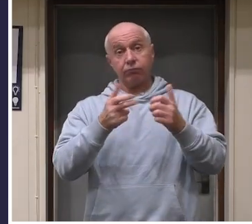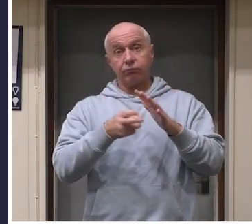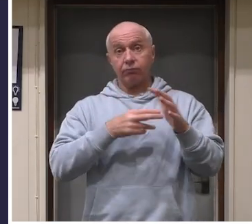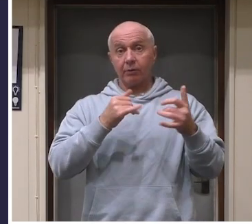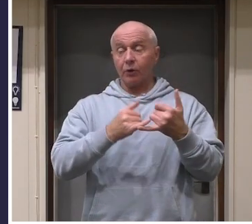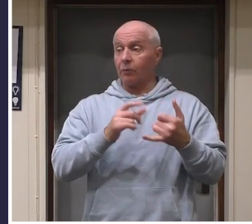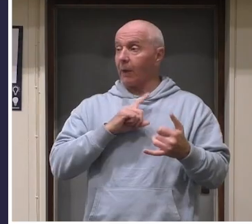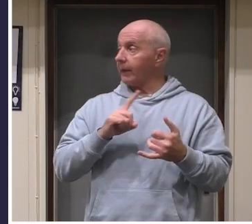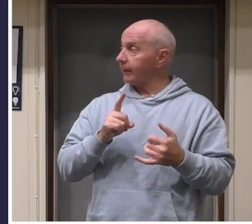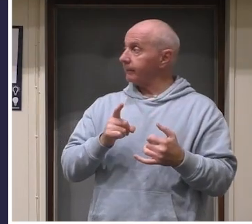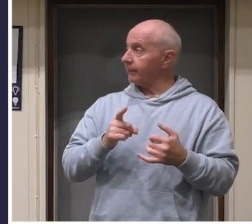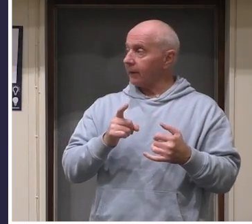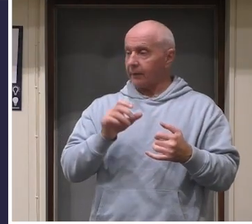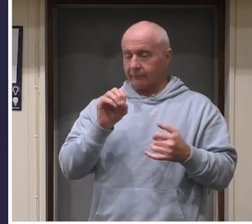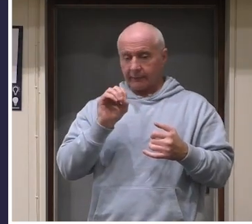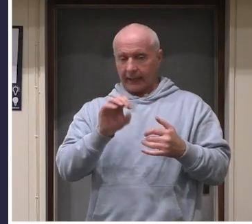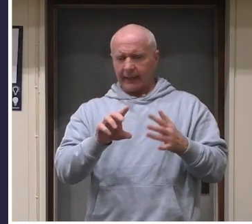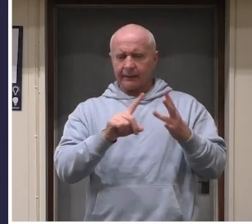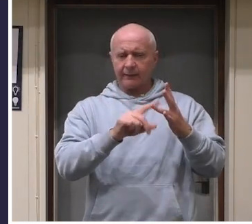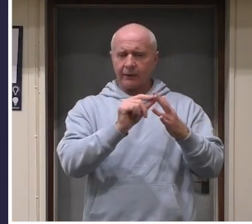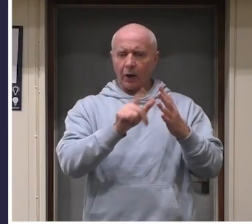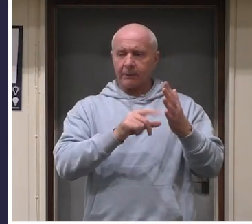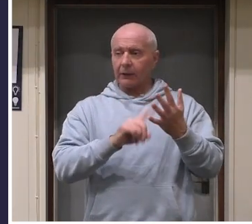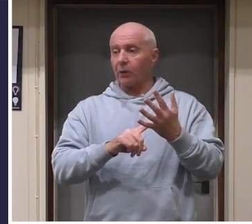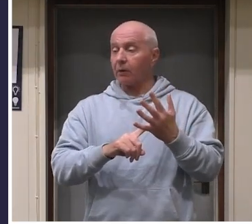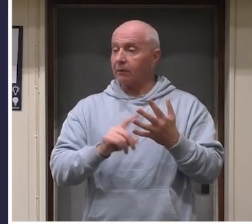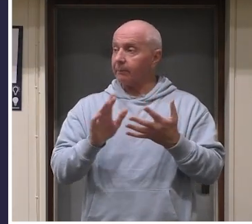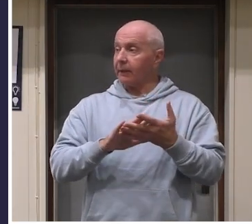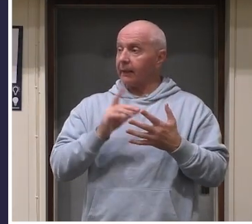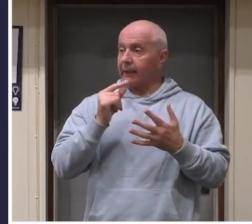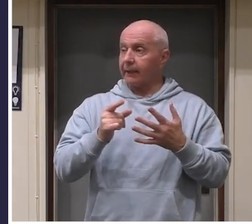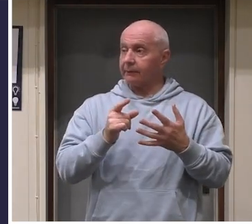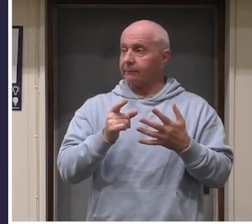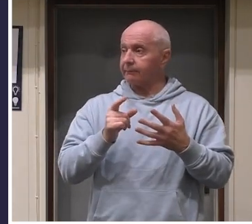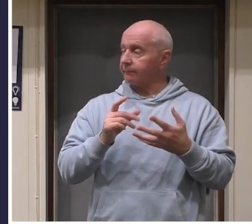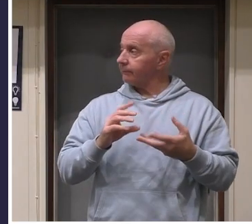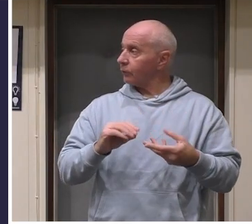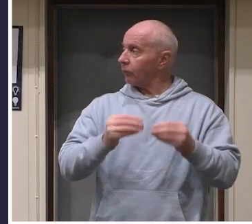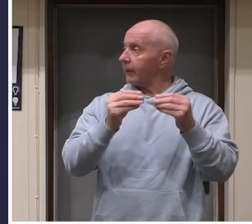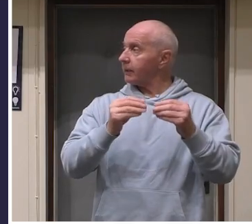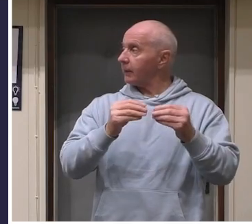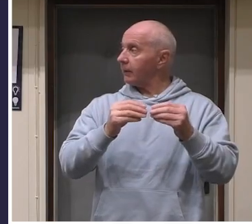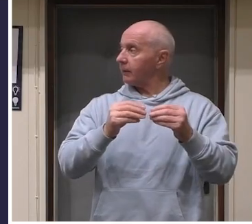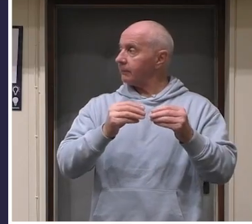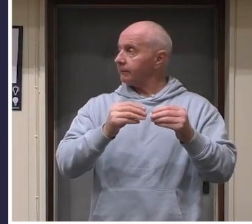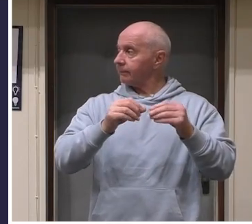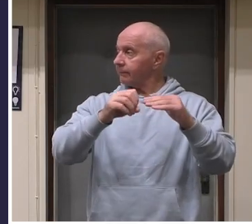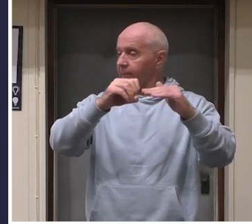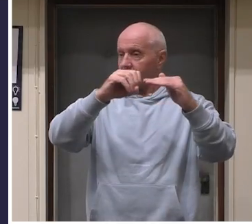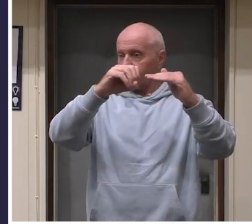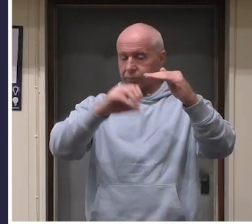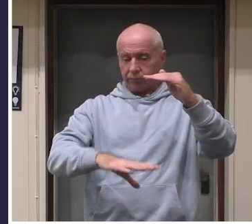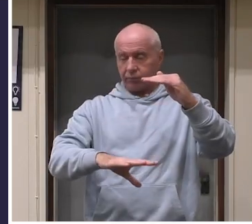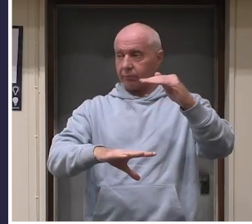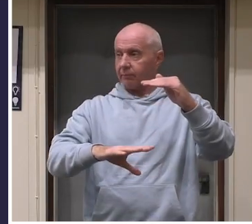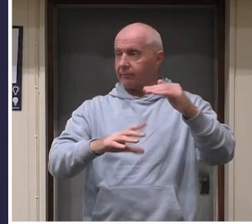this optical control allows me to do all of these free fall type experiments. But I still haven't addressed the second